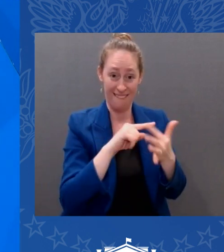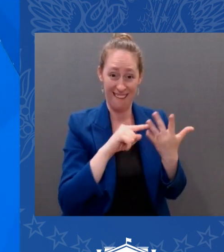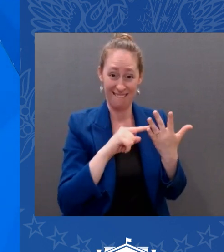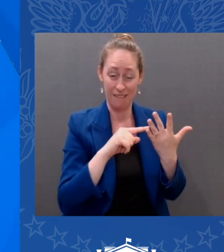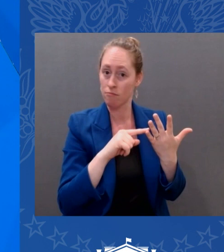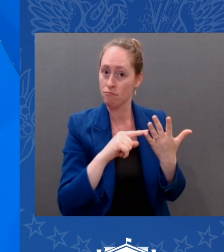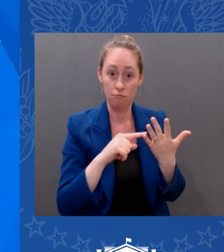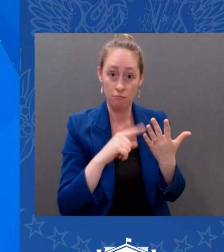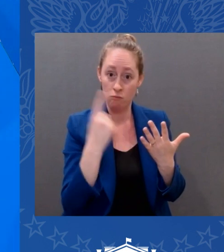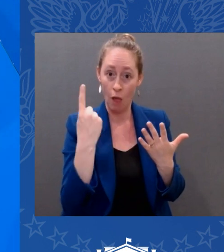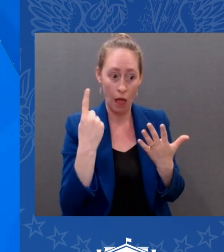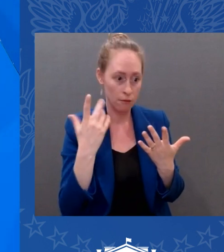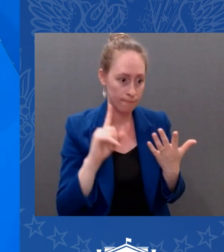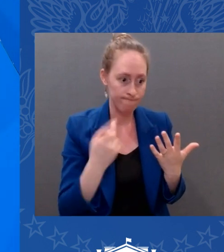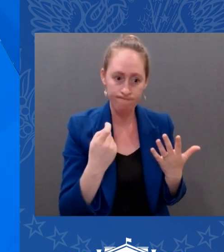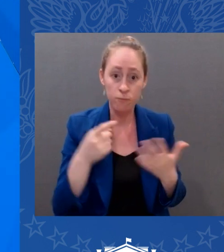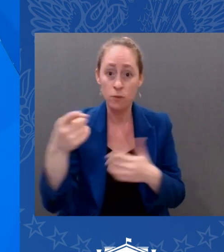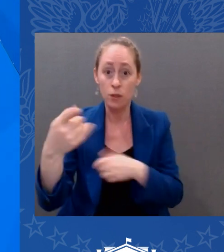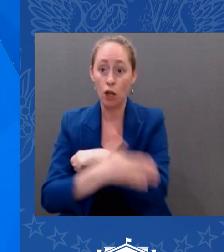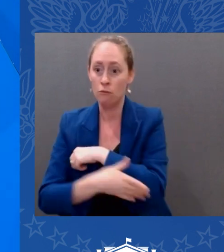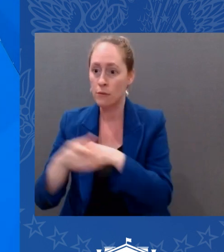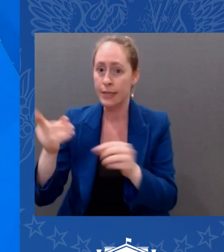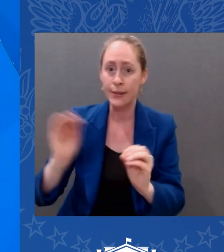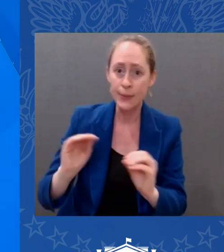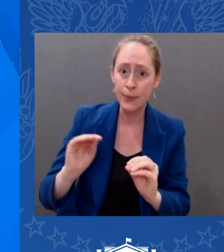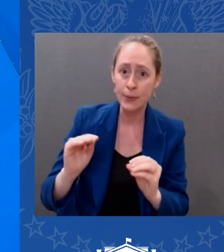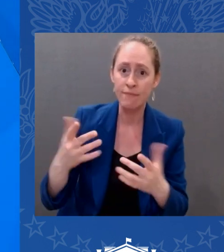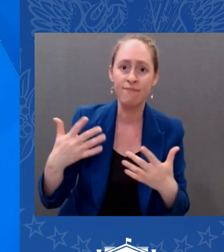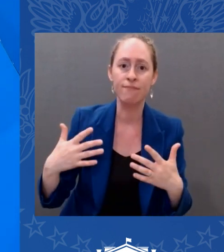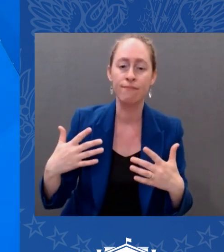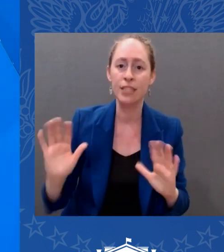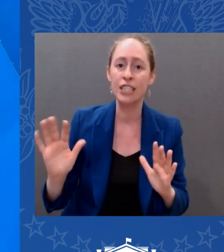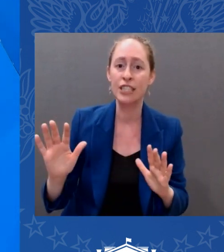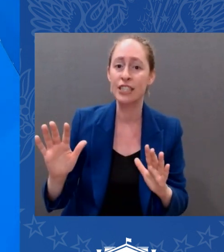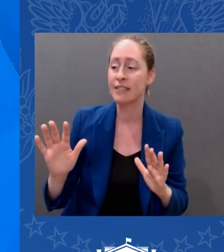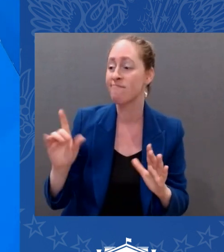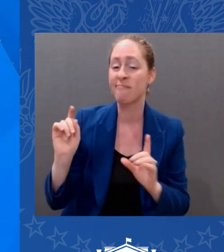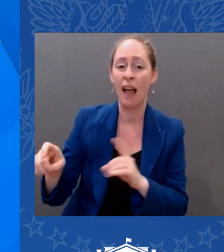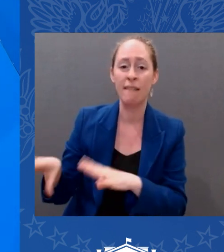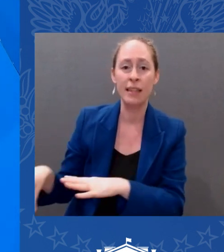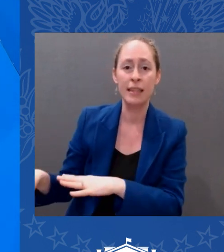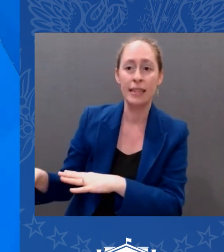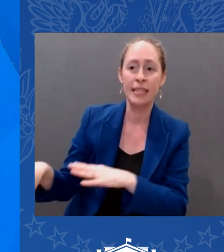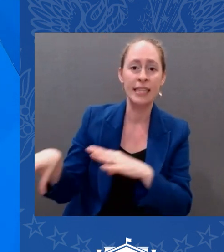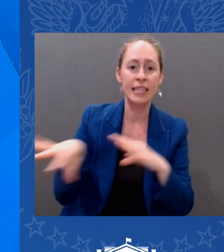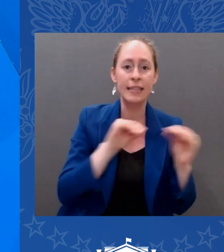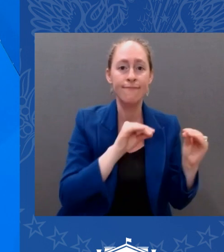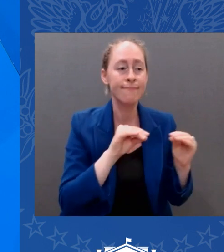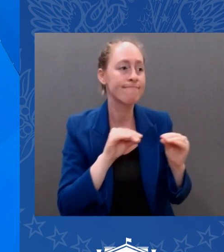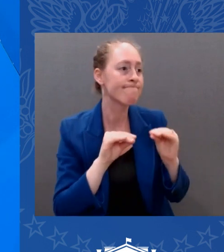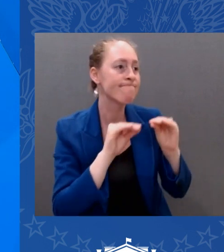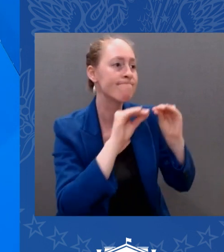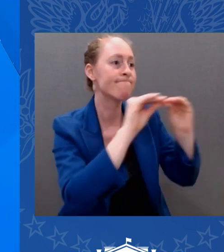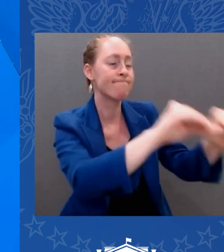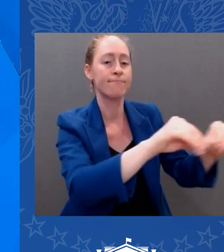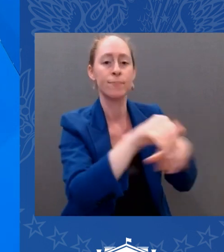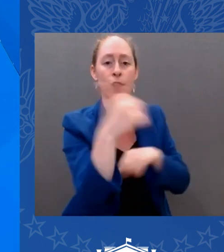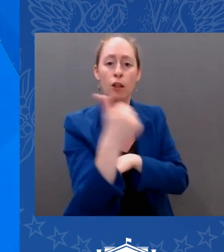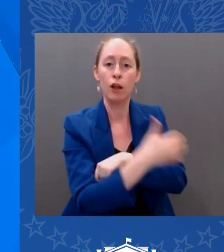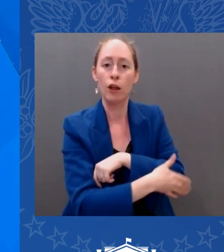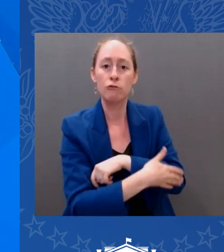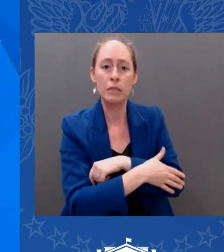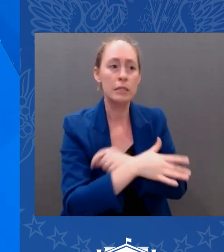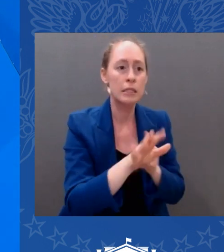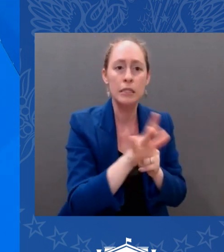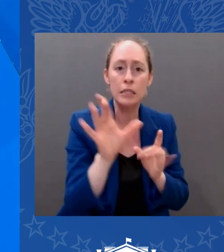them elsewhere. So on Friday, we'll also come together to launch the Los Angeles Declaration,